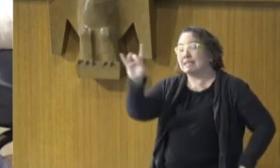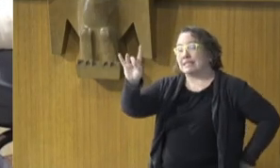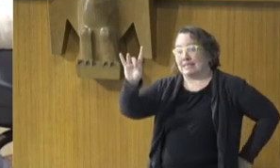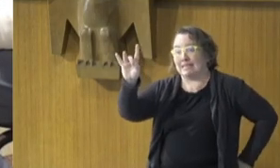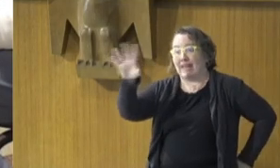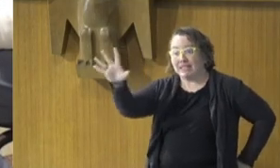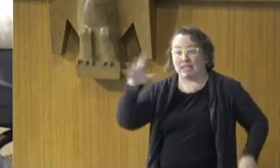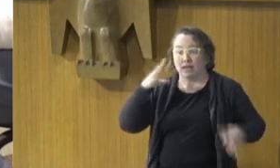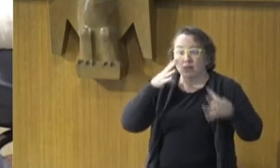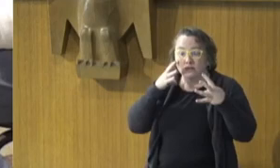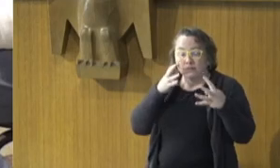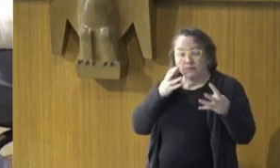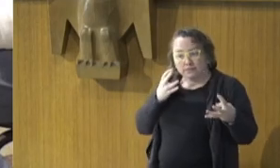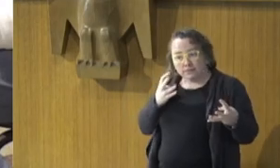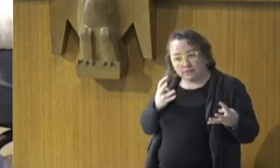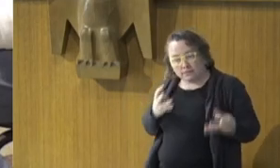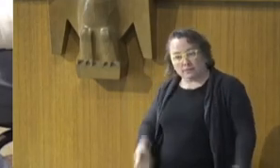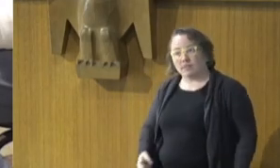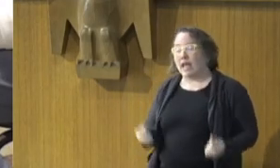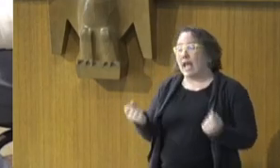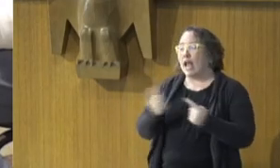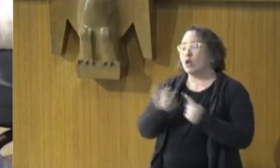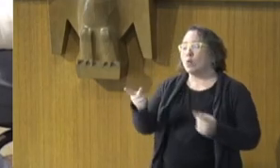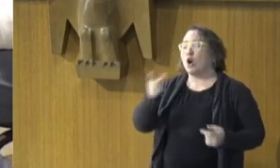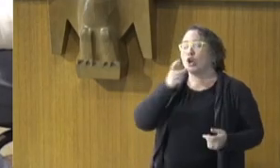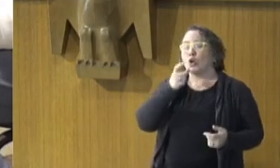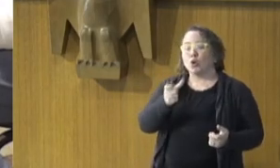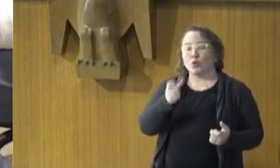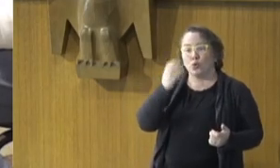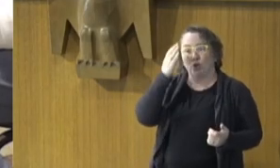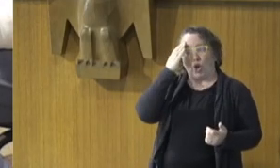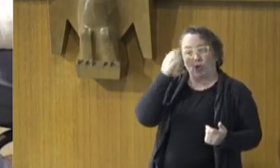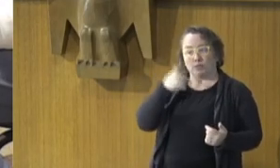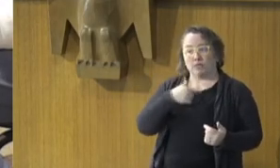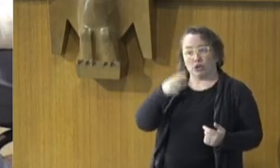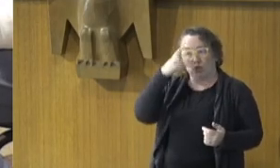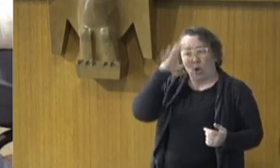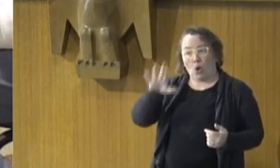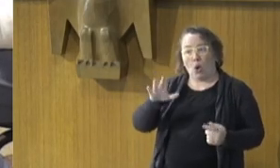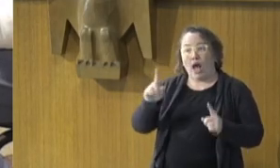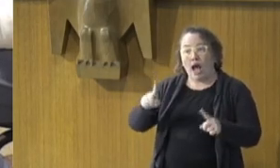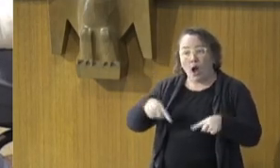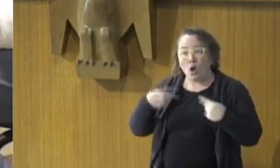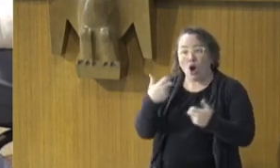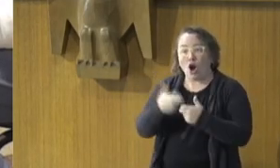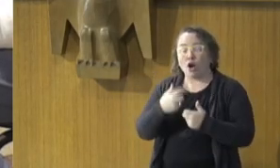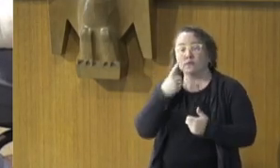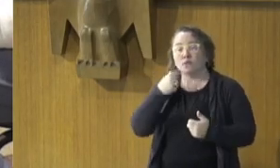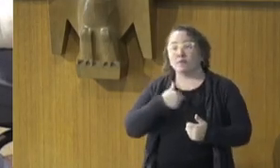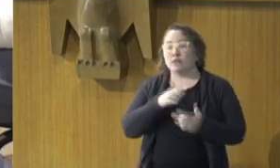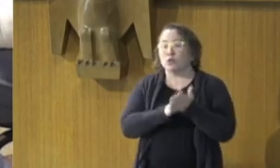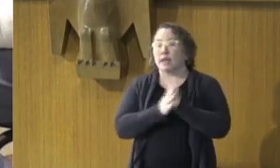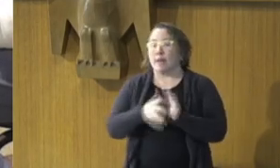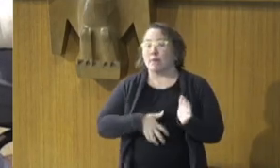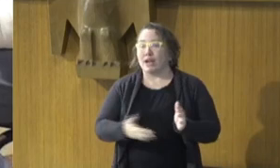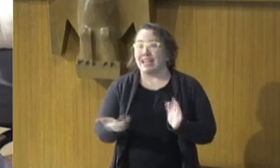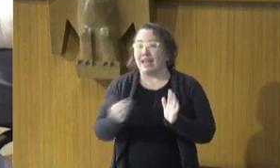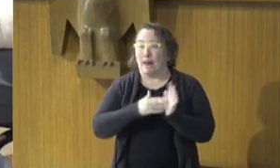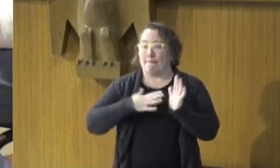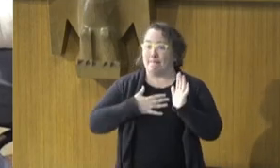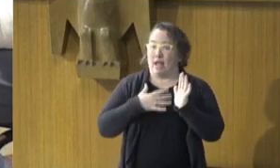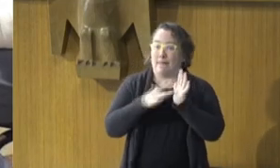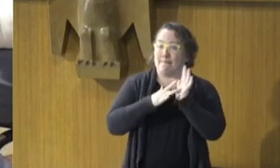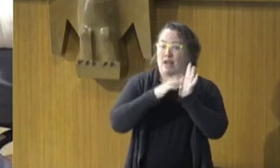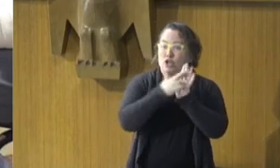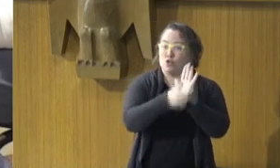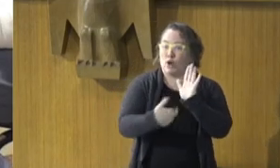Anyone who knows me knows how badly I have wanted to have children and how difficult it is trying to get pregnant again. And my medical records show that I